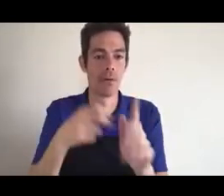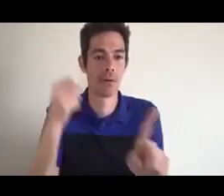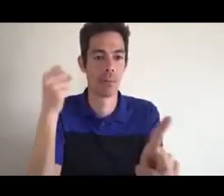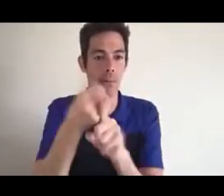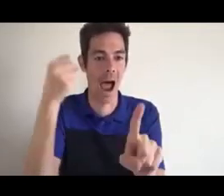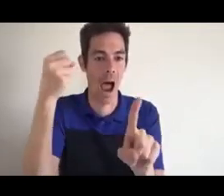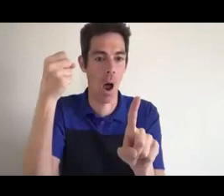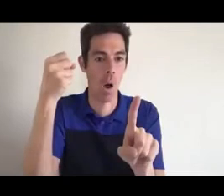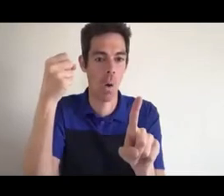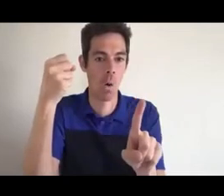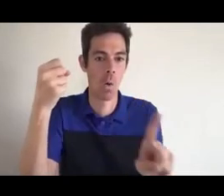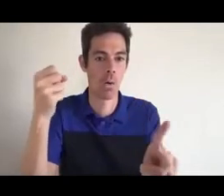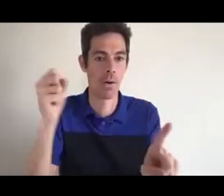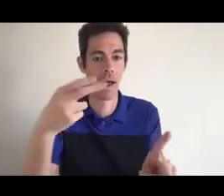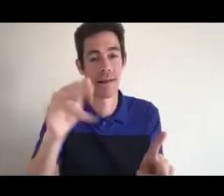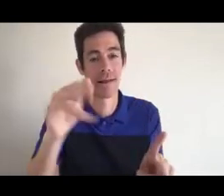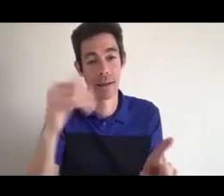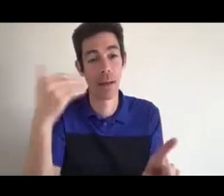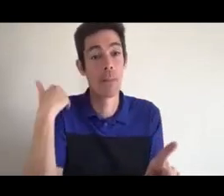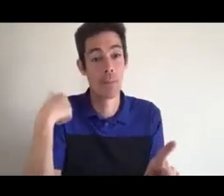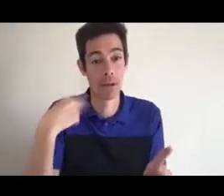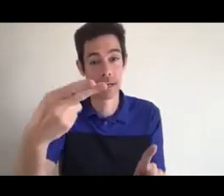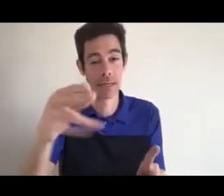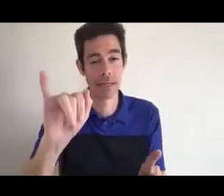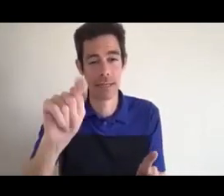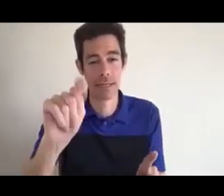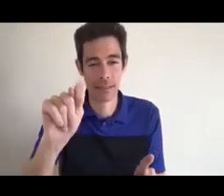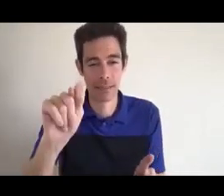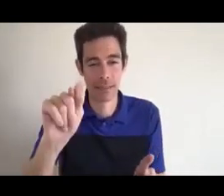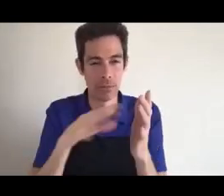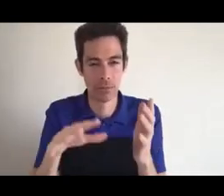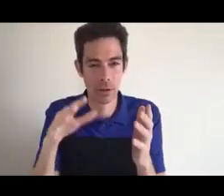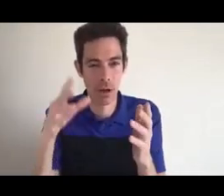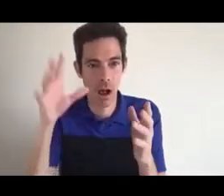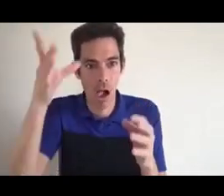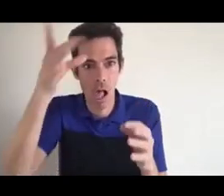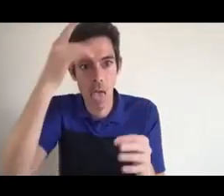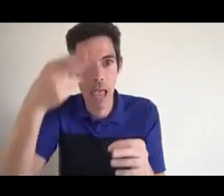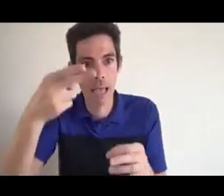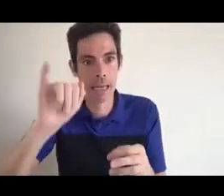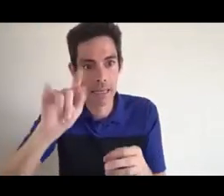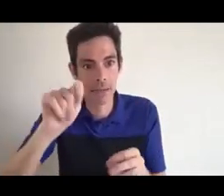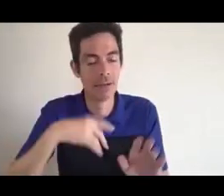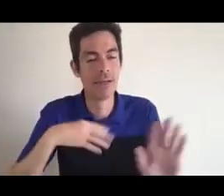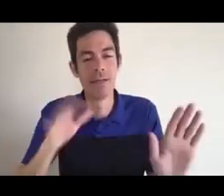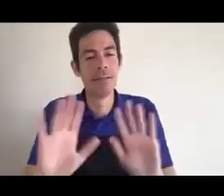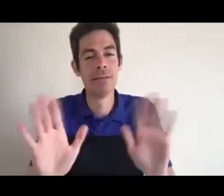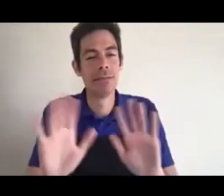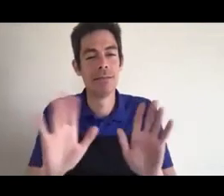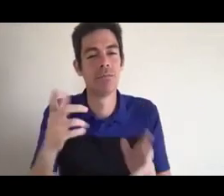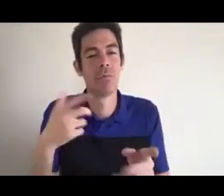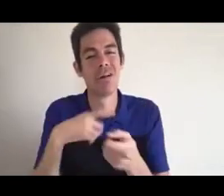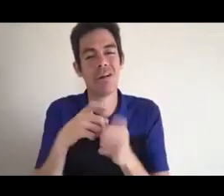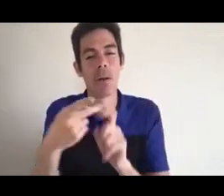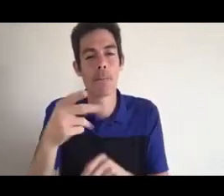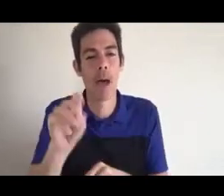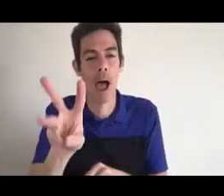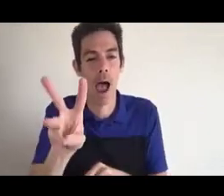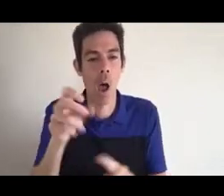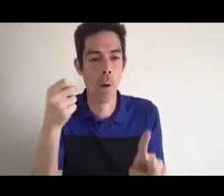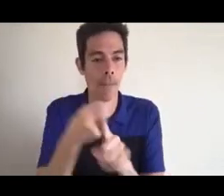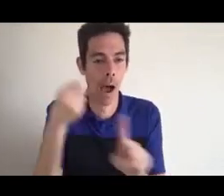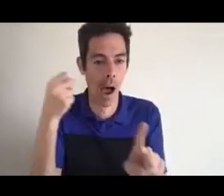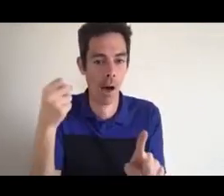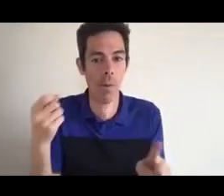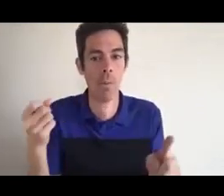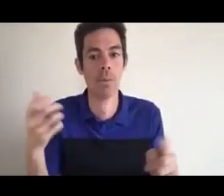English word. Pow means like something that happened, or I don't want people to